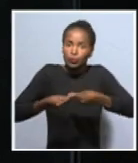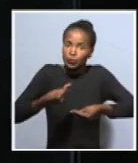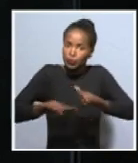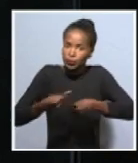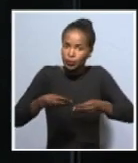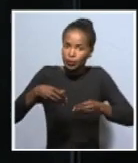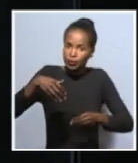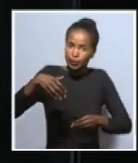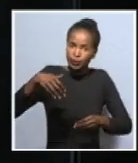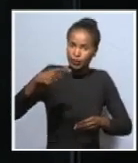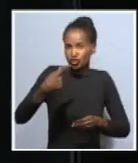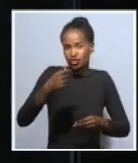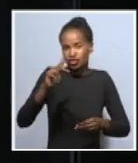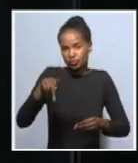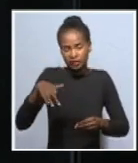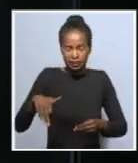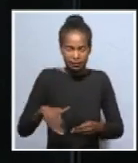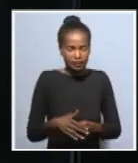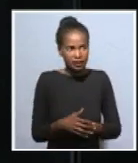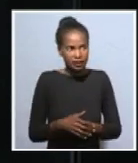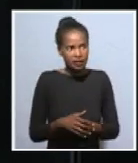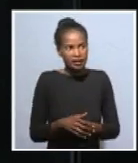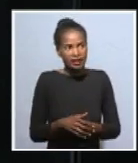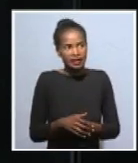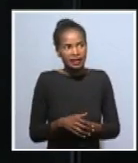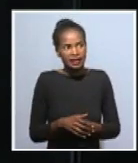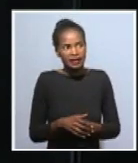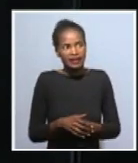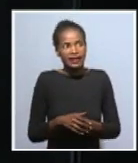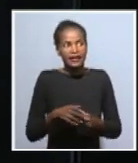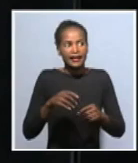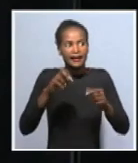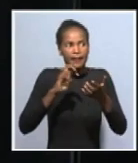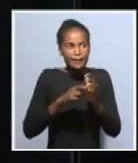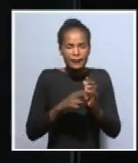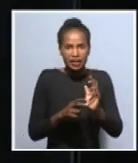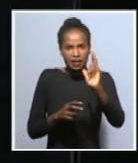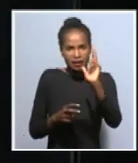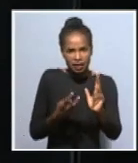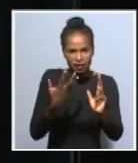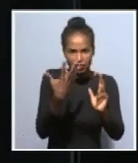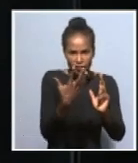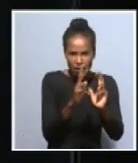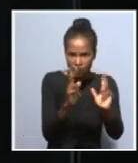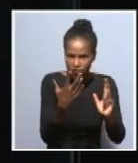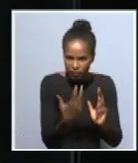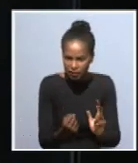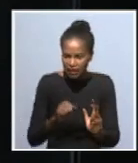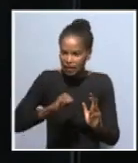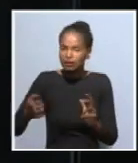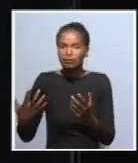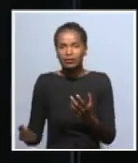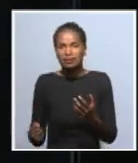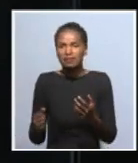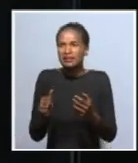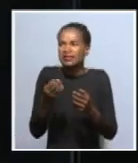If we take everything away, we are left with the land and the human resources to till it. So what